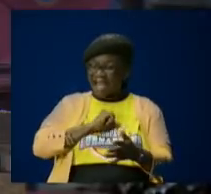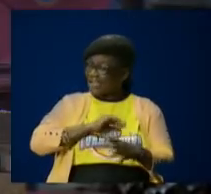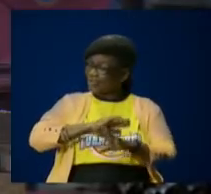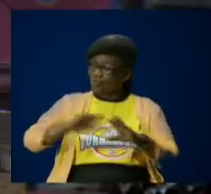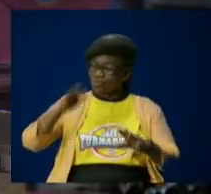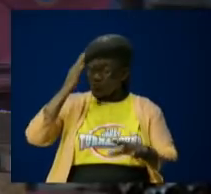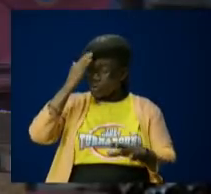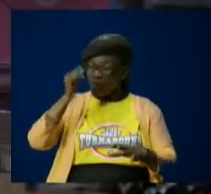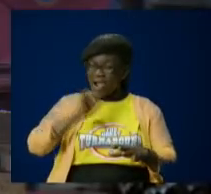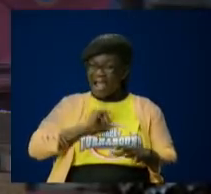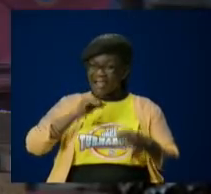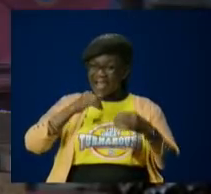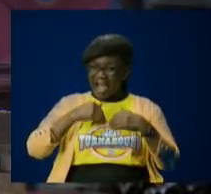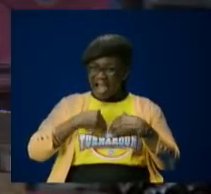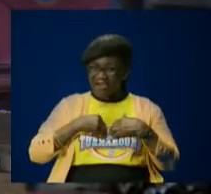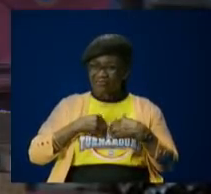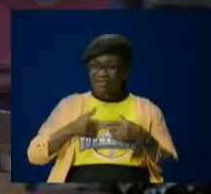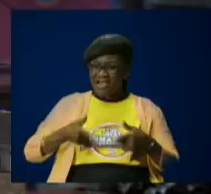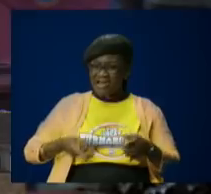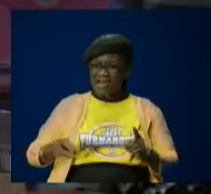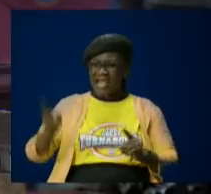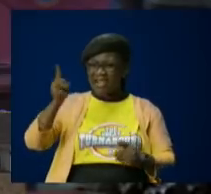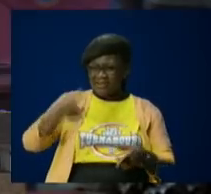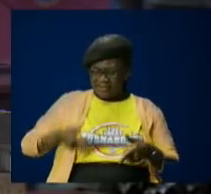activate them tonight.